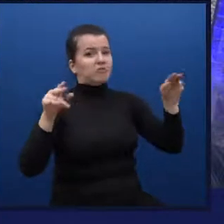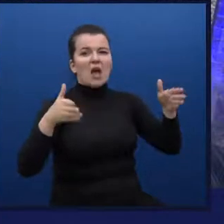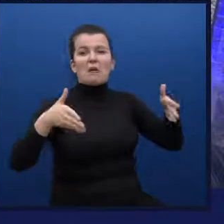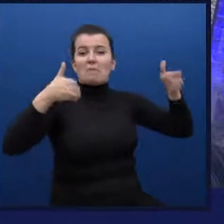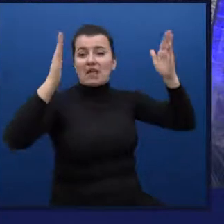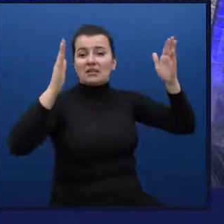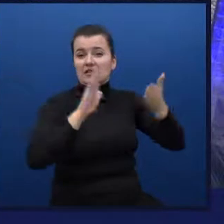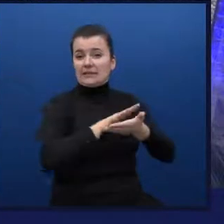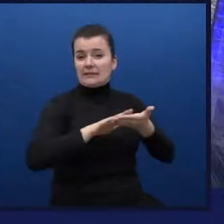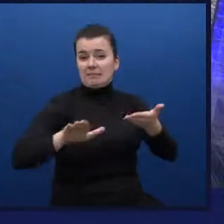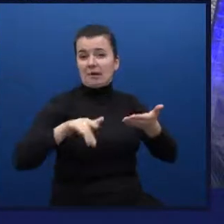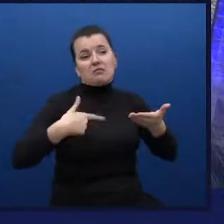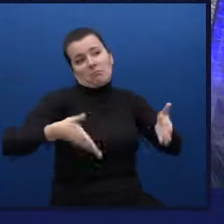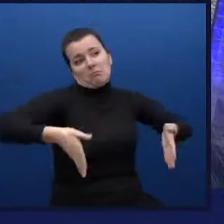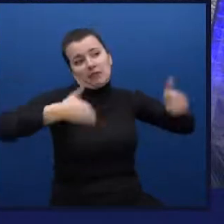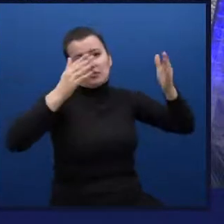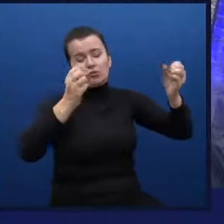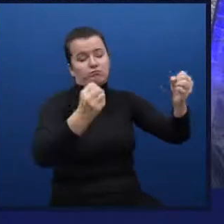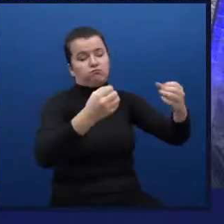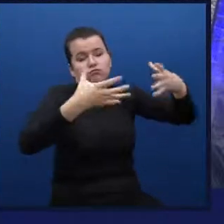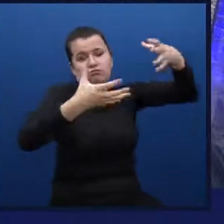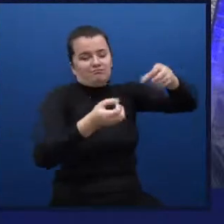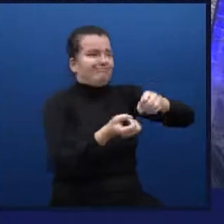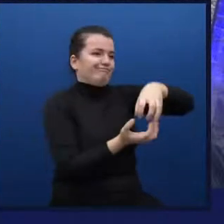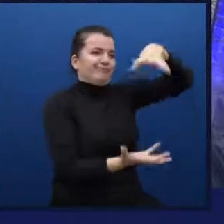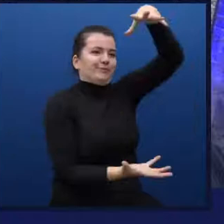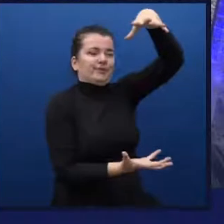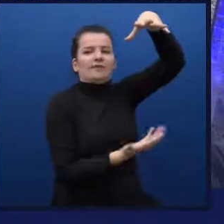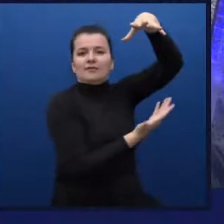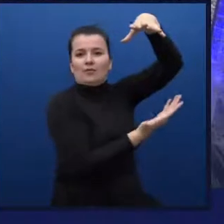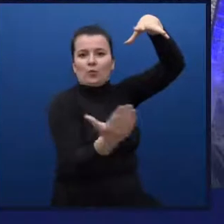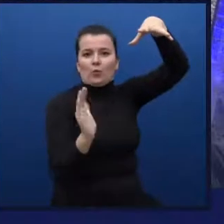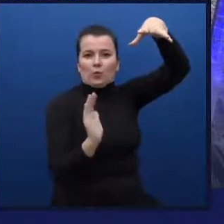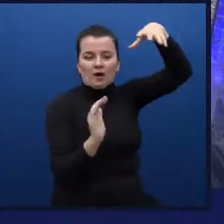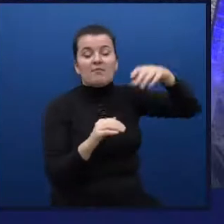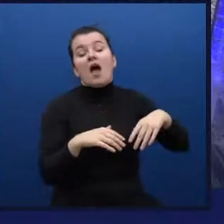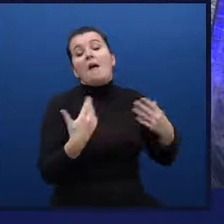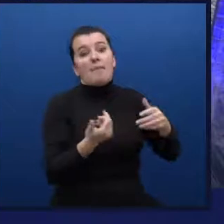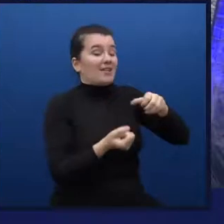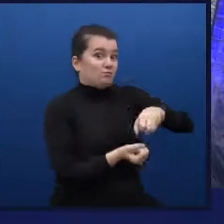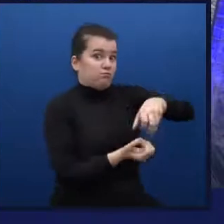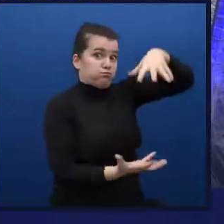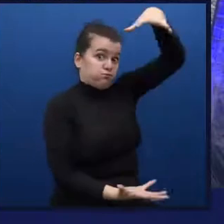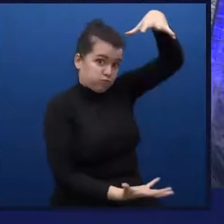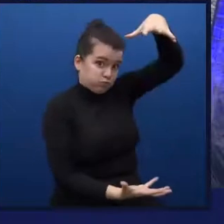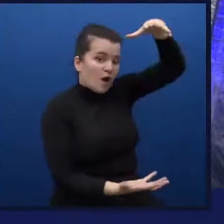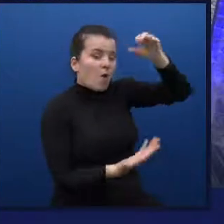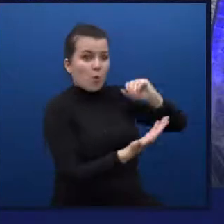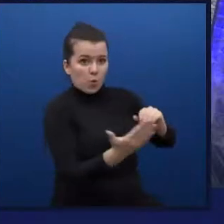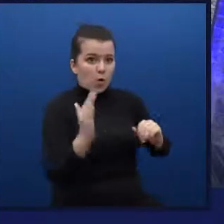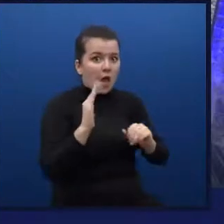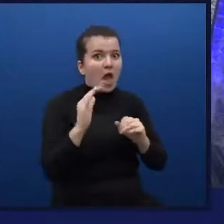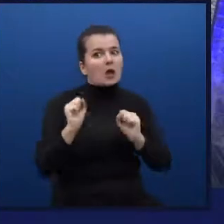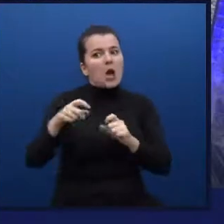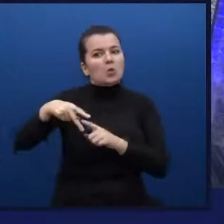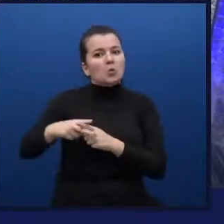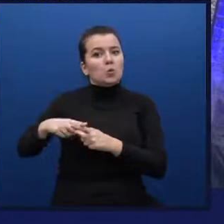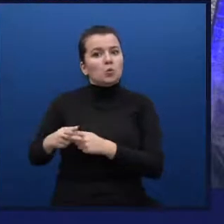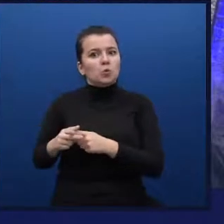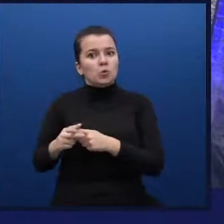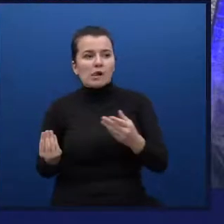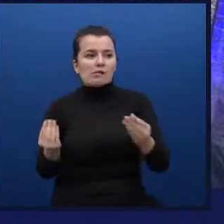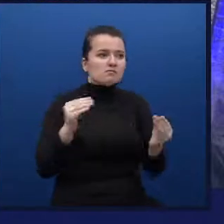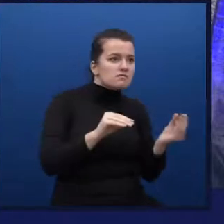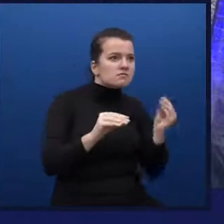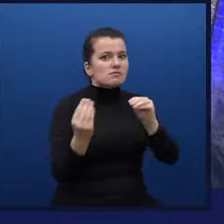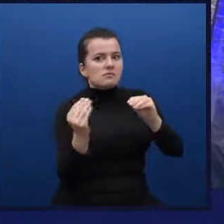your building is, or once your virtual environment is set up, then depending on the exact tools you're using, you can just go in either to Unity. So